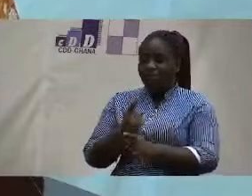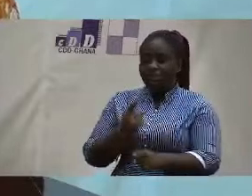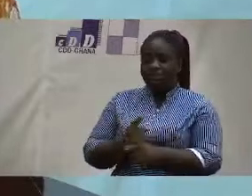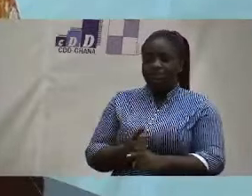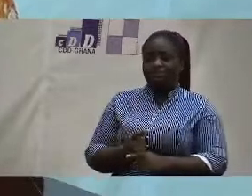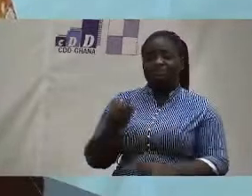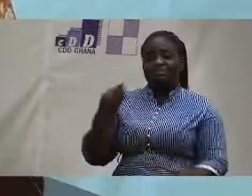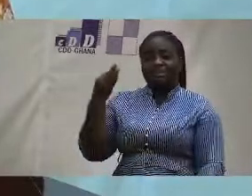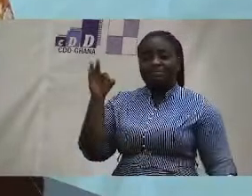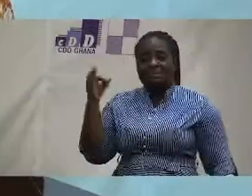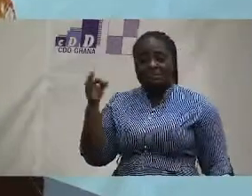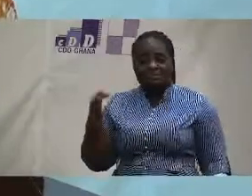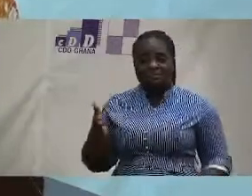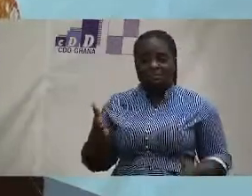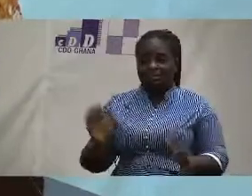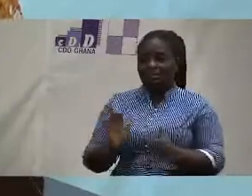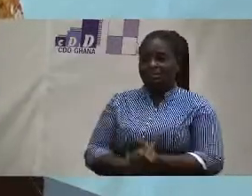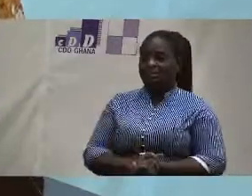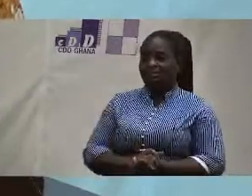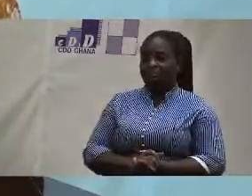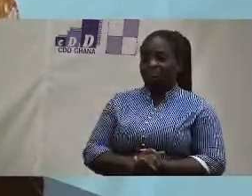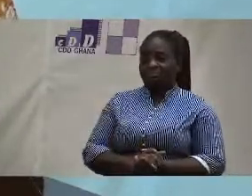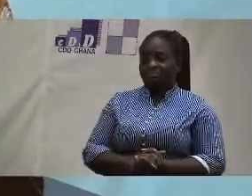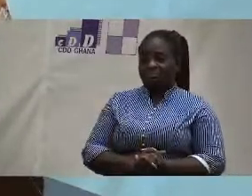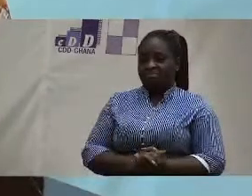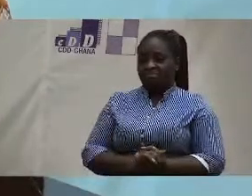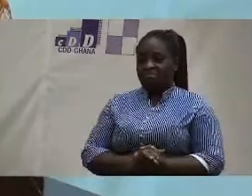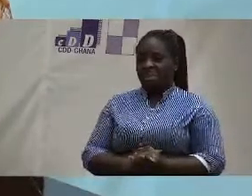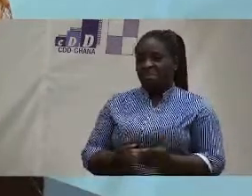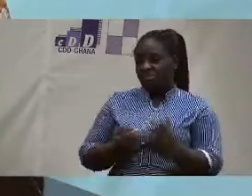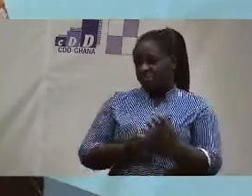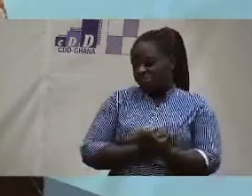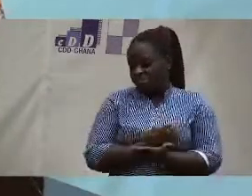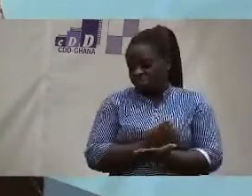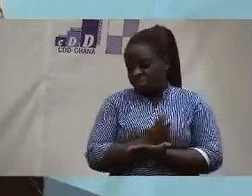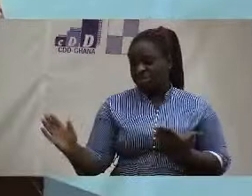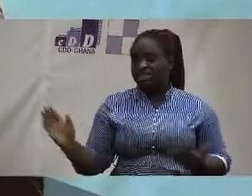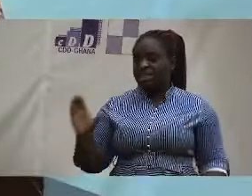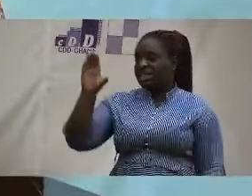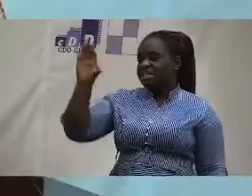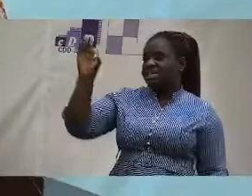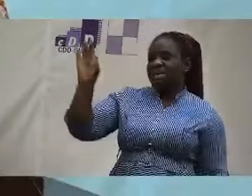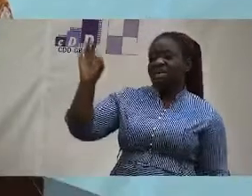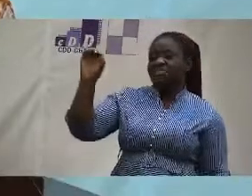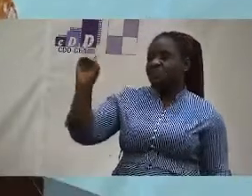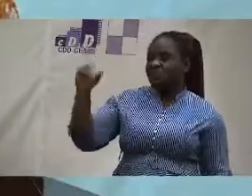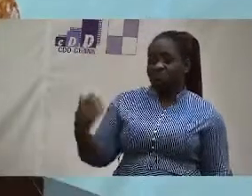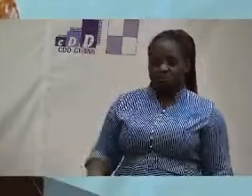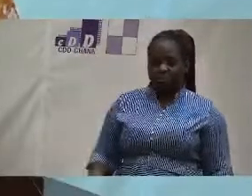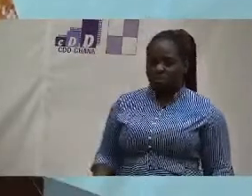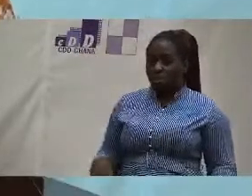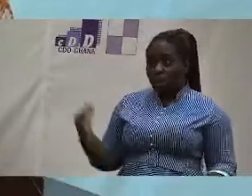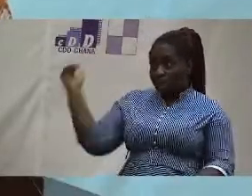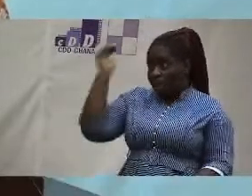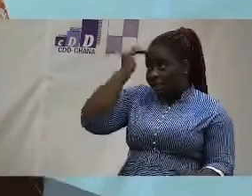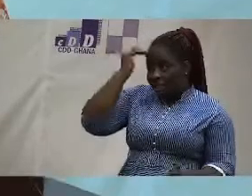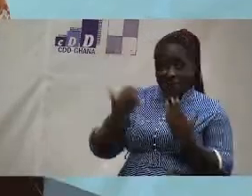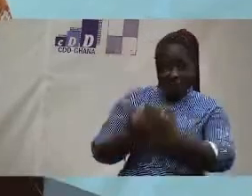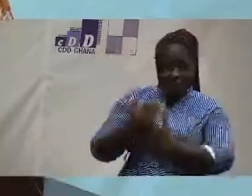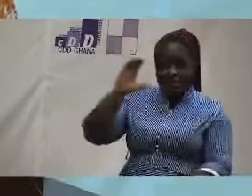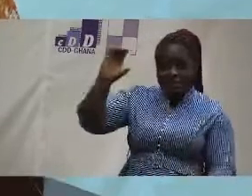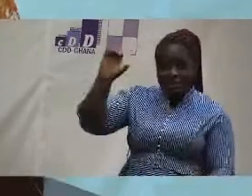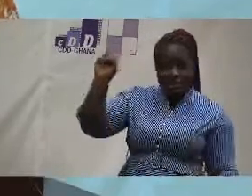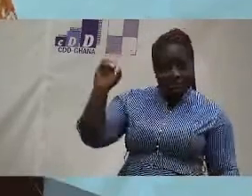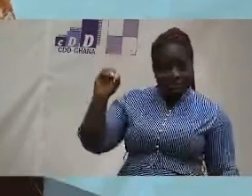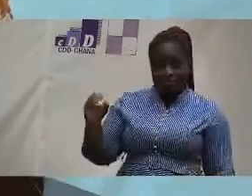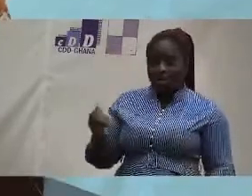in the Francophone zone in a drive to reject the French CFA itself. It was spearheaded by civil society groups